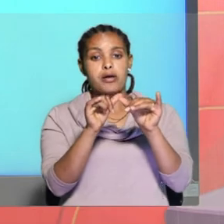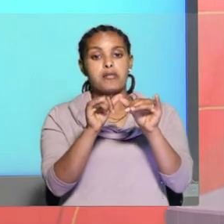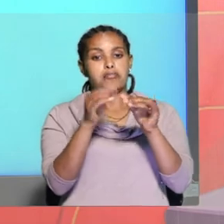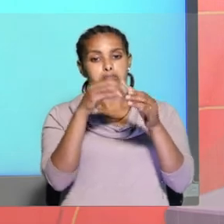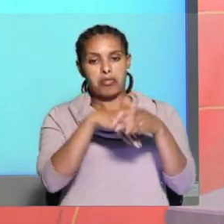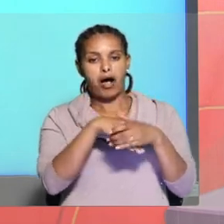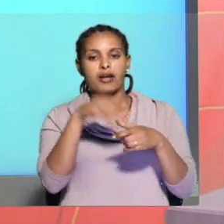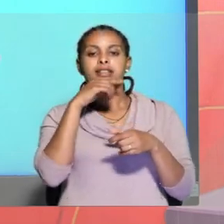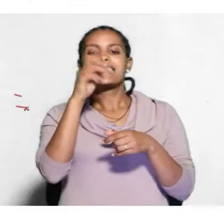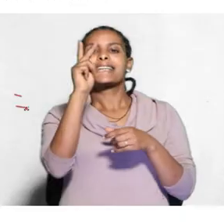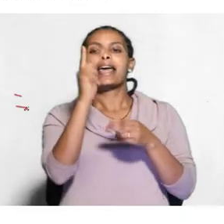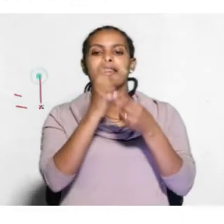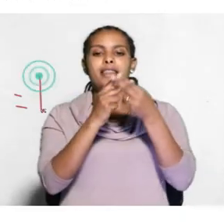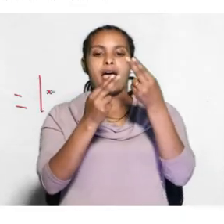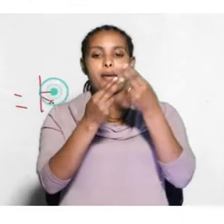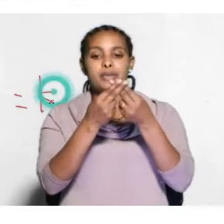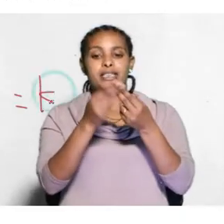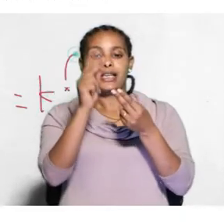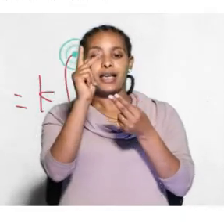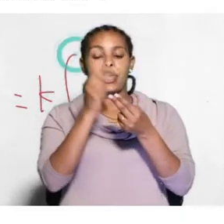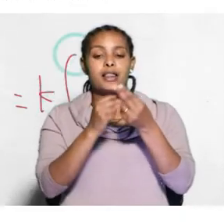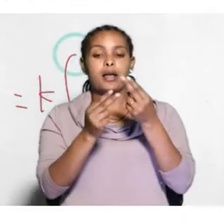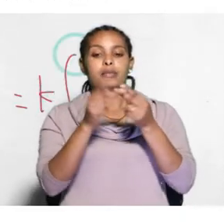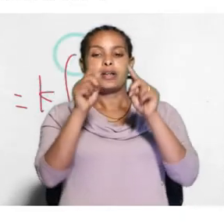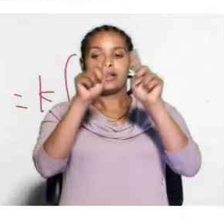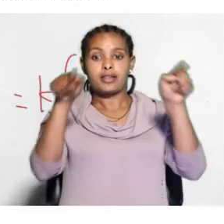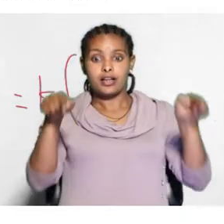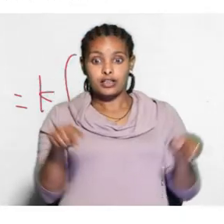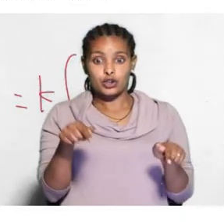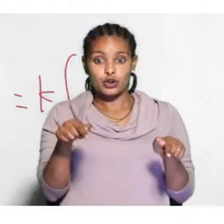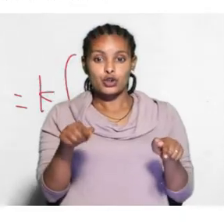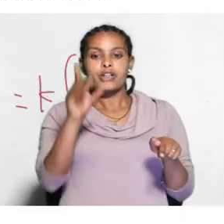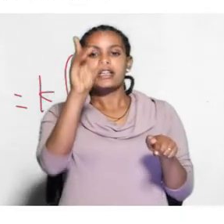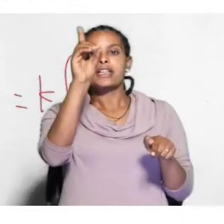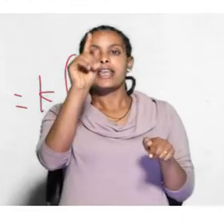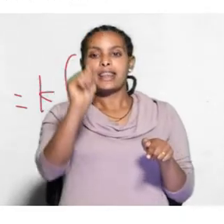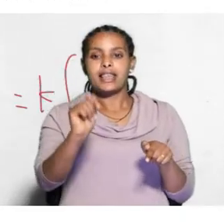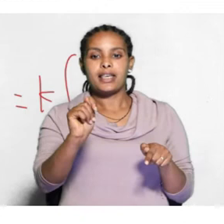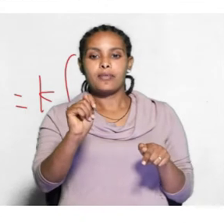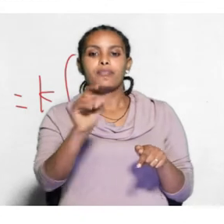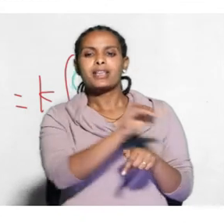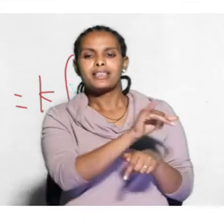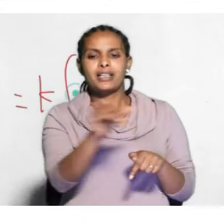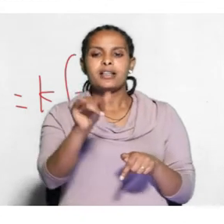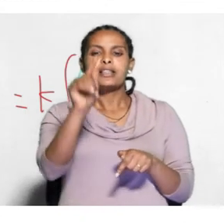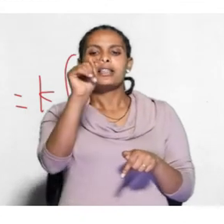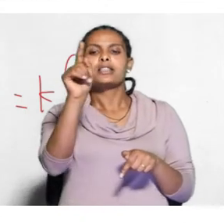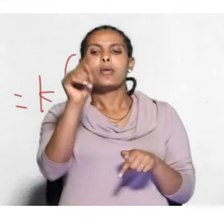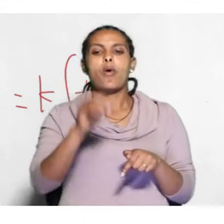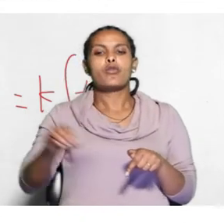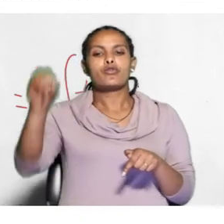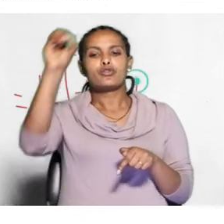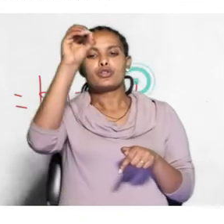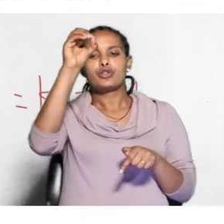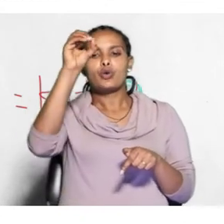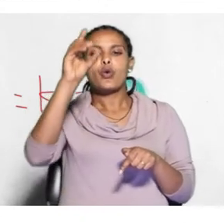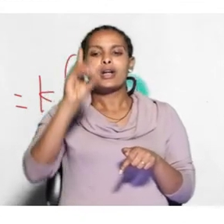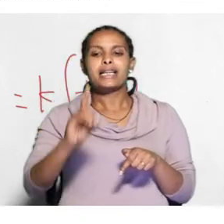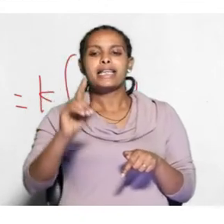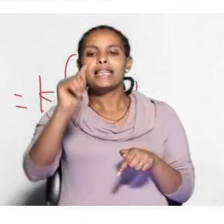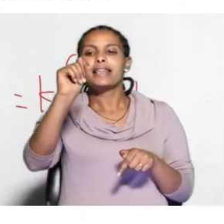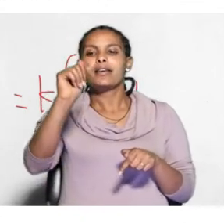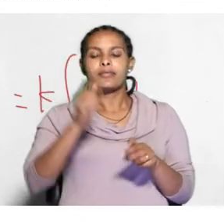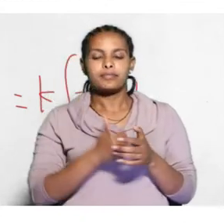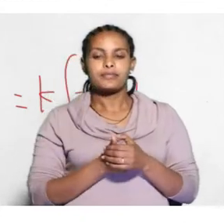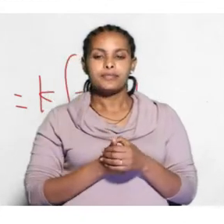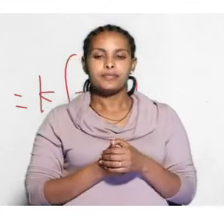out k times k times the integration of dt is the same as p to the power of zero d